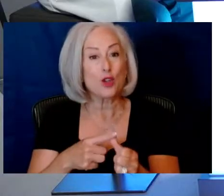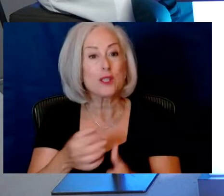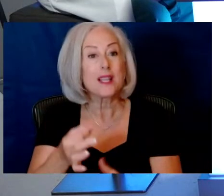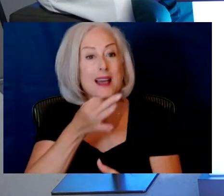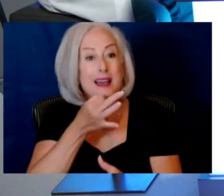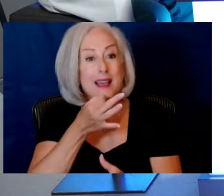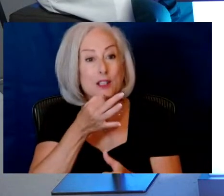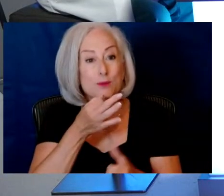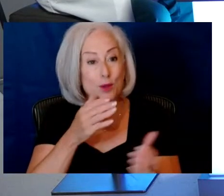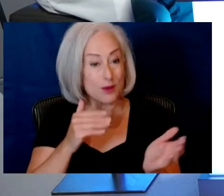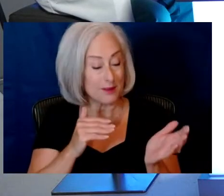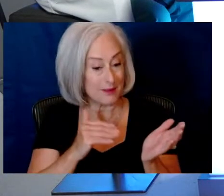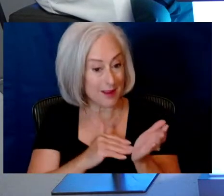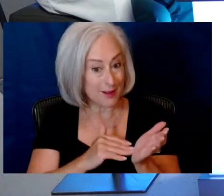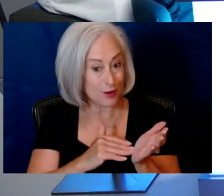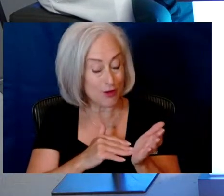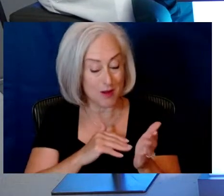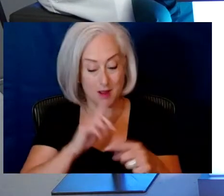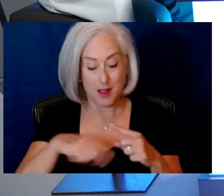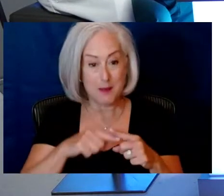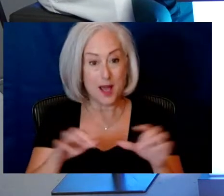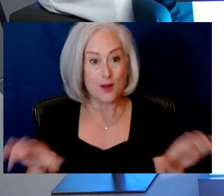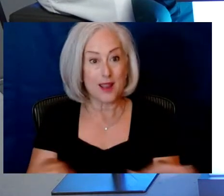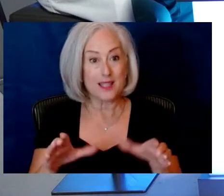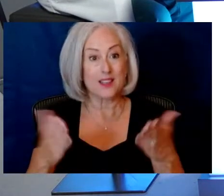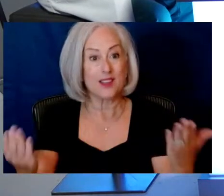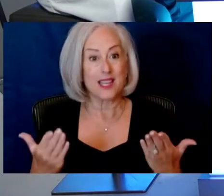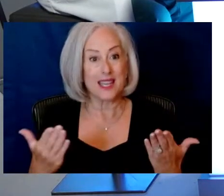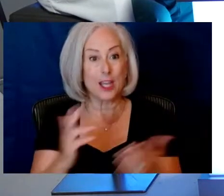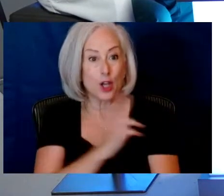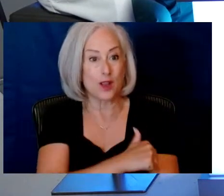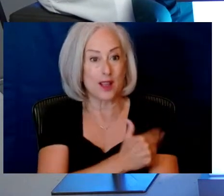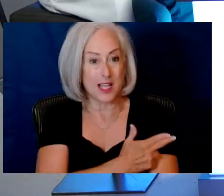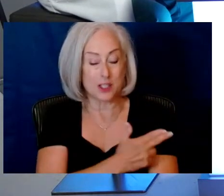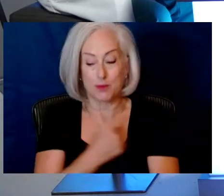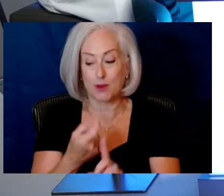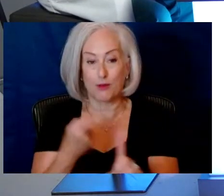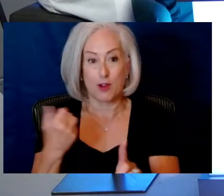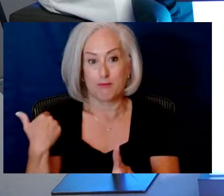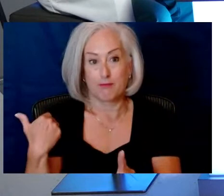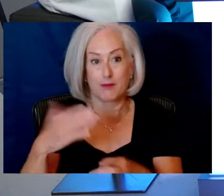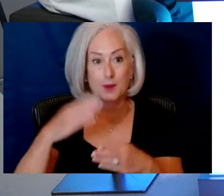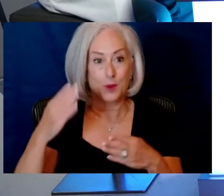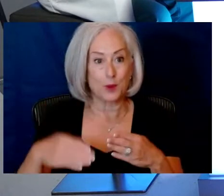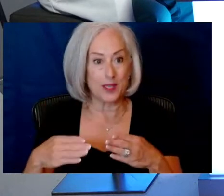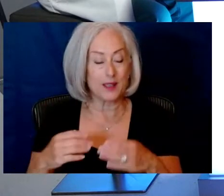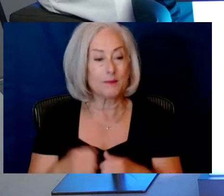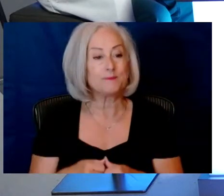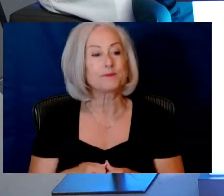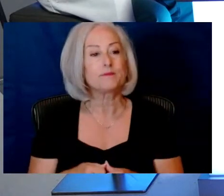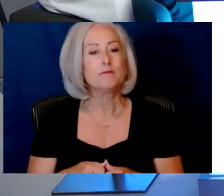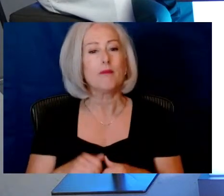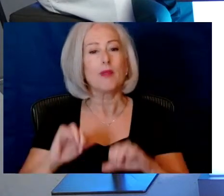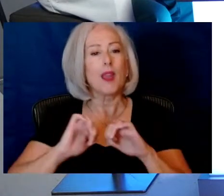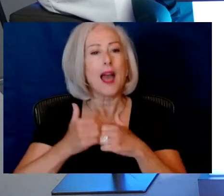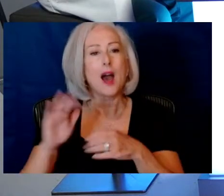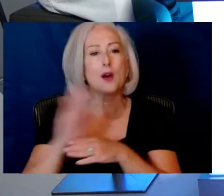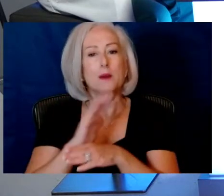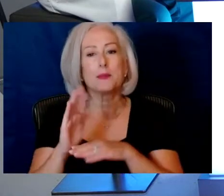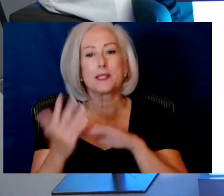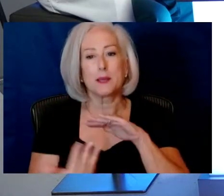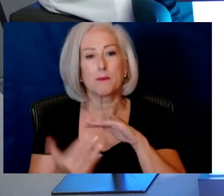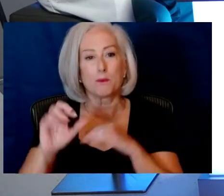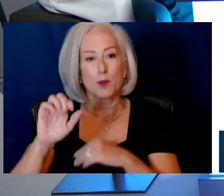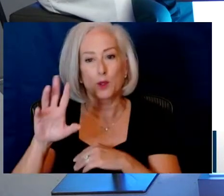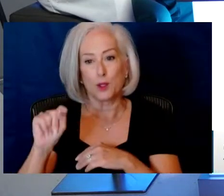here in the hospital over the 4th of July. So first, how busy were we in the burn unit in the emergency department this year